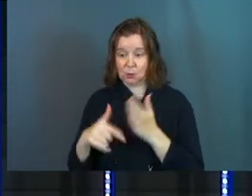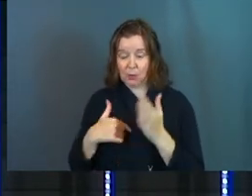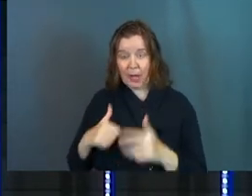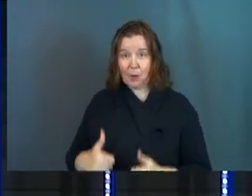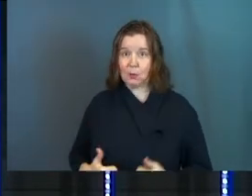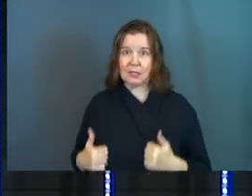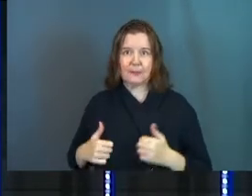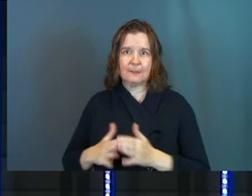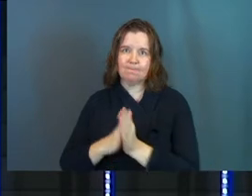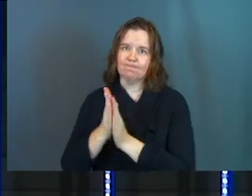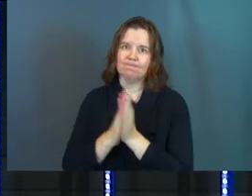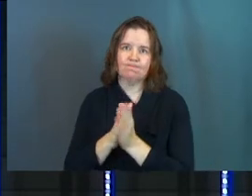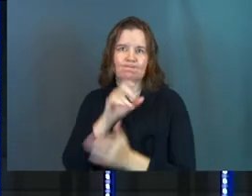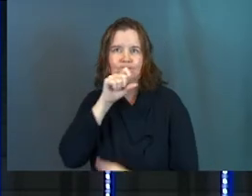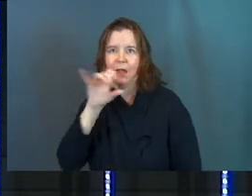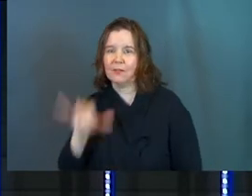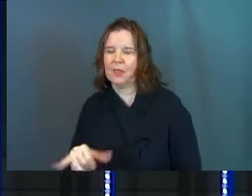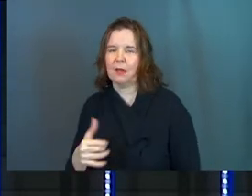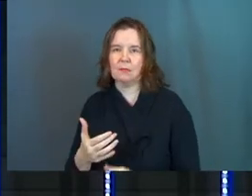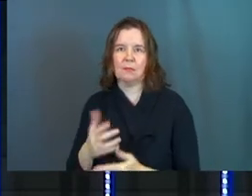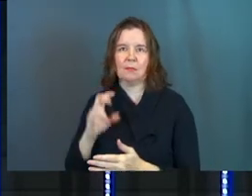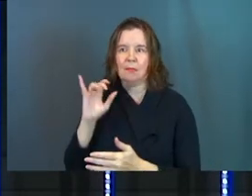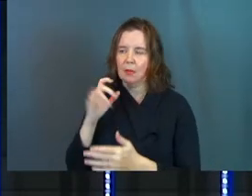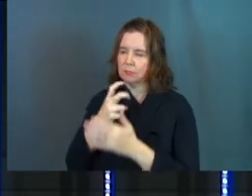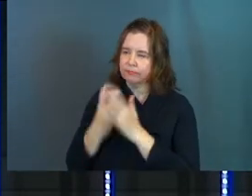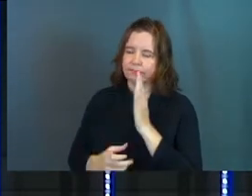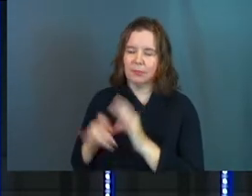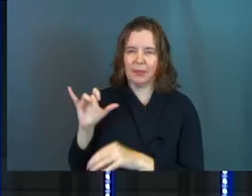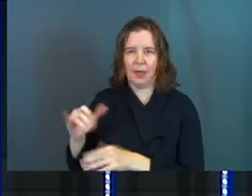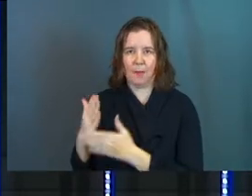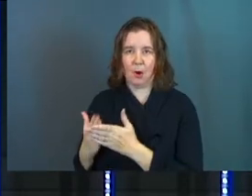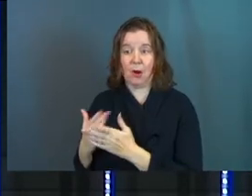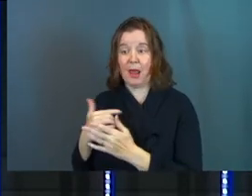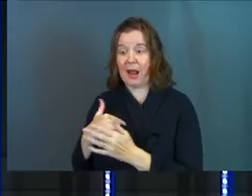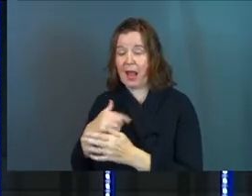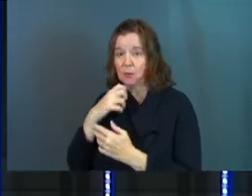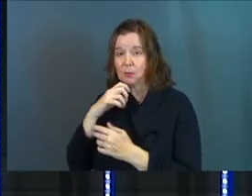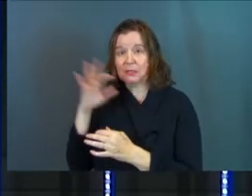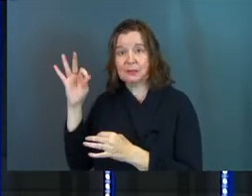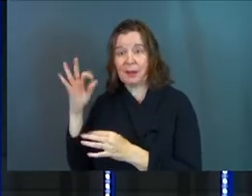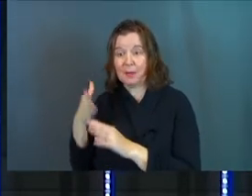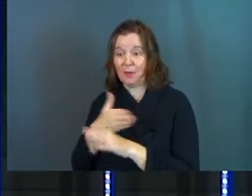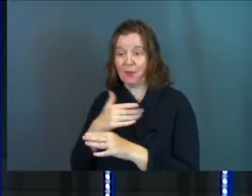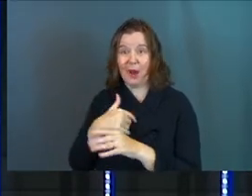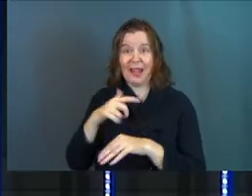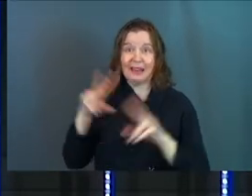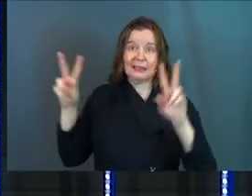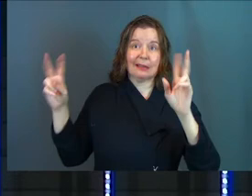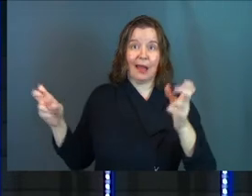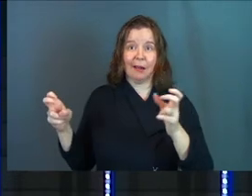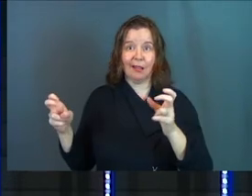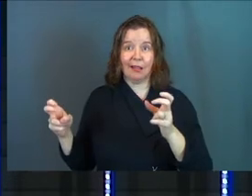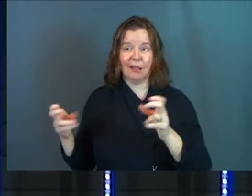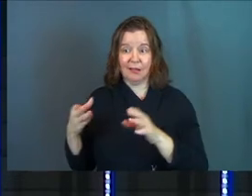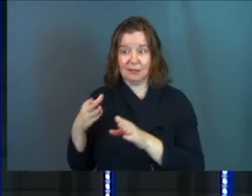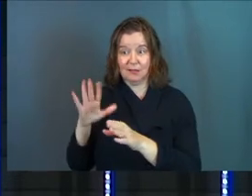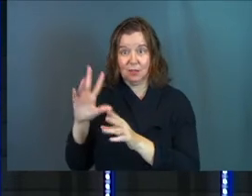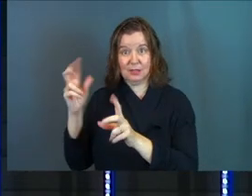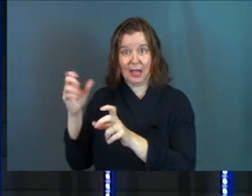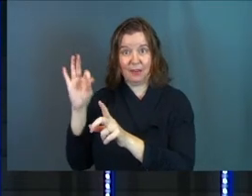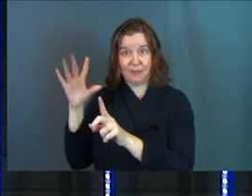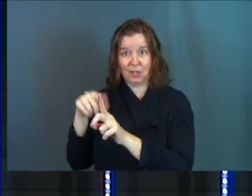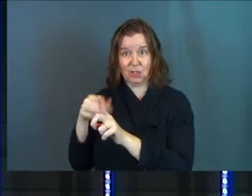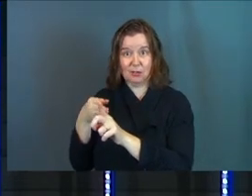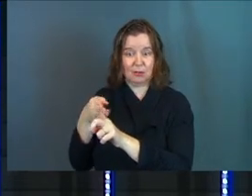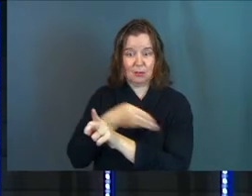what I was living for. I loved that. And I was pastoring before I ever had a title of pastor.